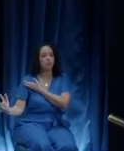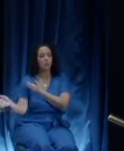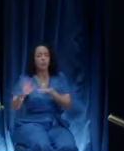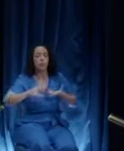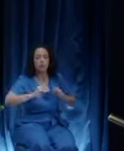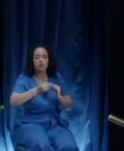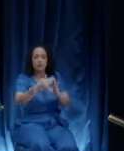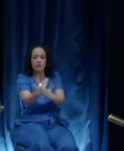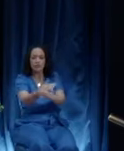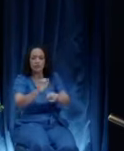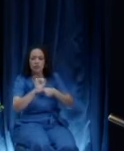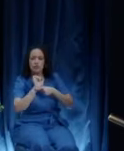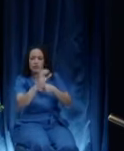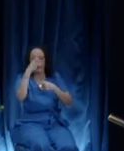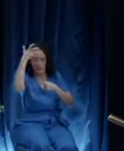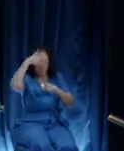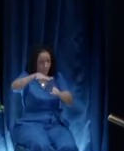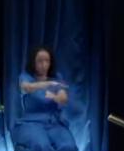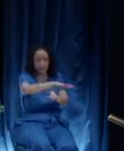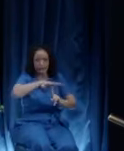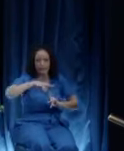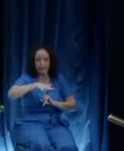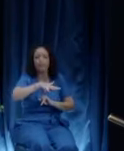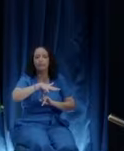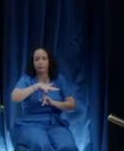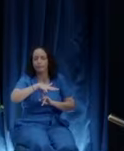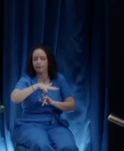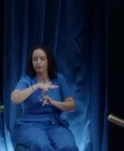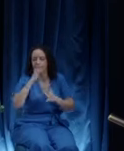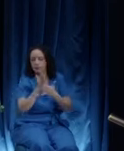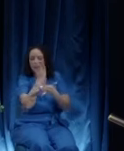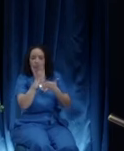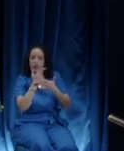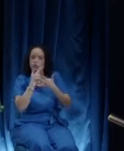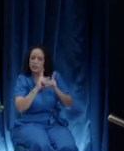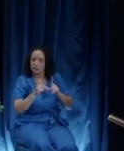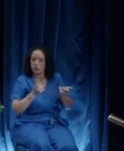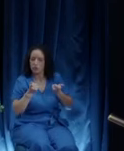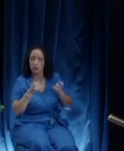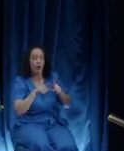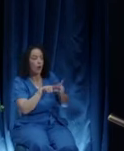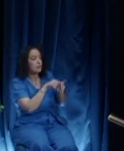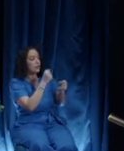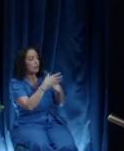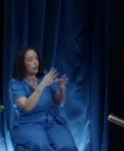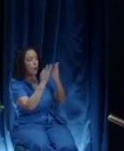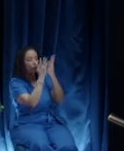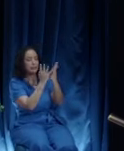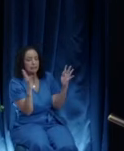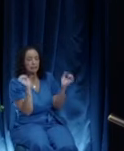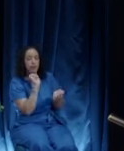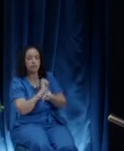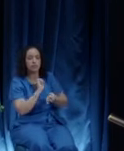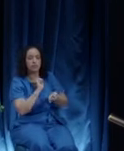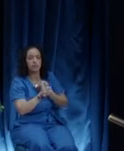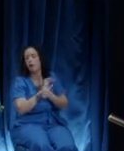then becomes something to kind of keep it under control. Gilded cage. Yes. But there's always that theme of like, oh, it's not the monarch, or it's not the